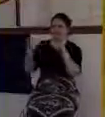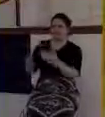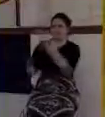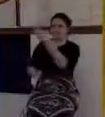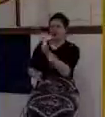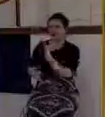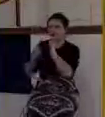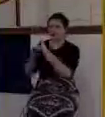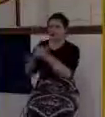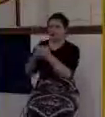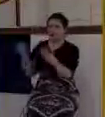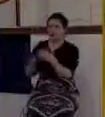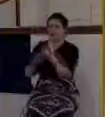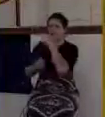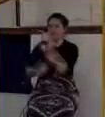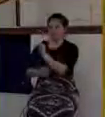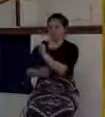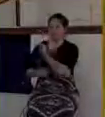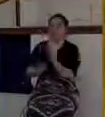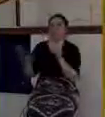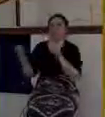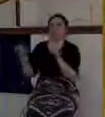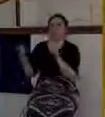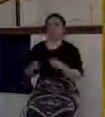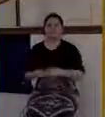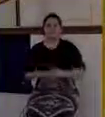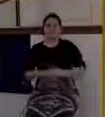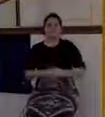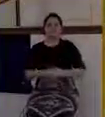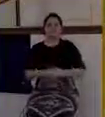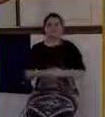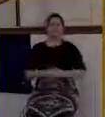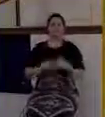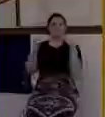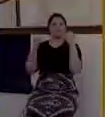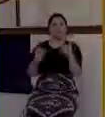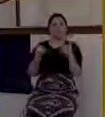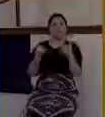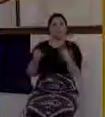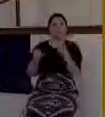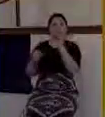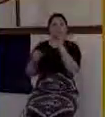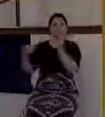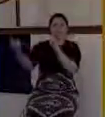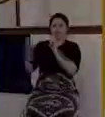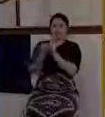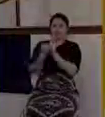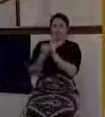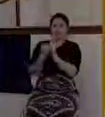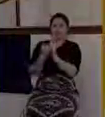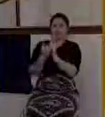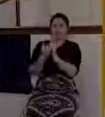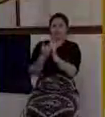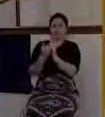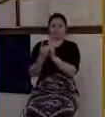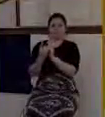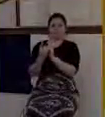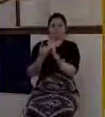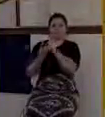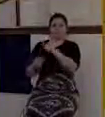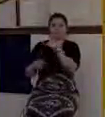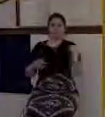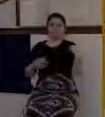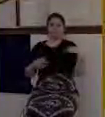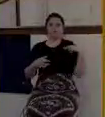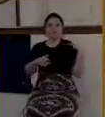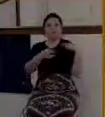him. And in verse 18, who comes to him? It's the Sadducees. Now, who are the Sadducees? They were the religious leaders of